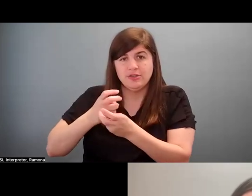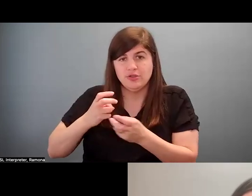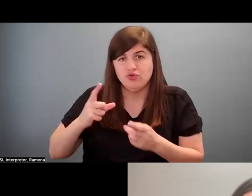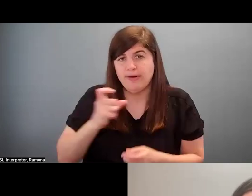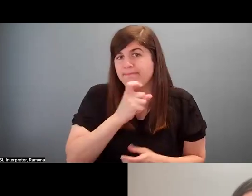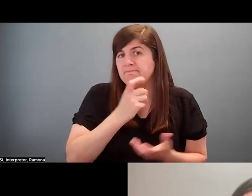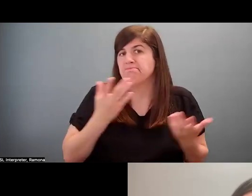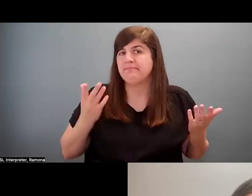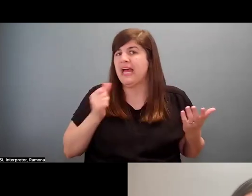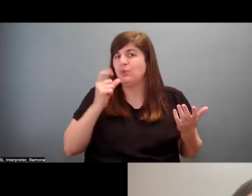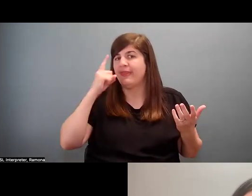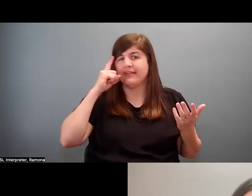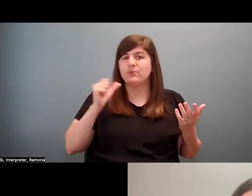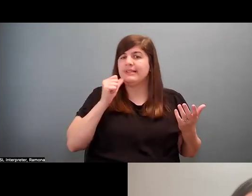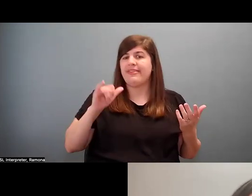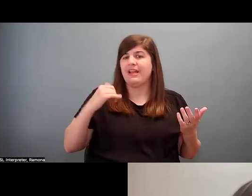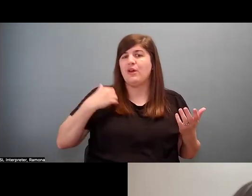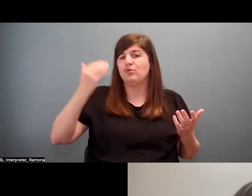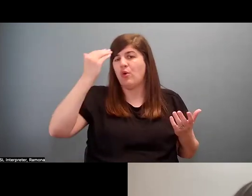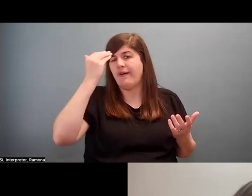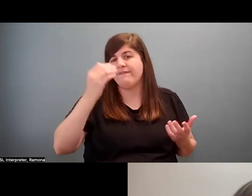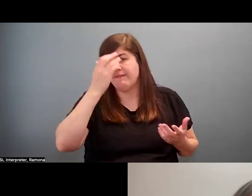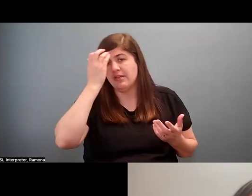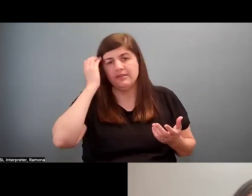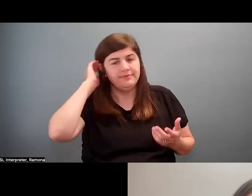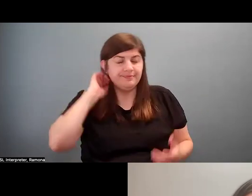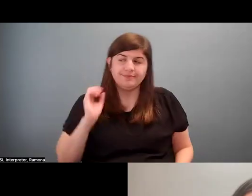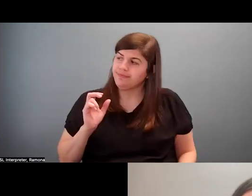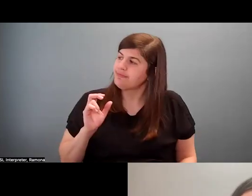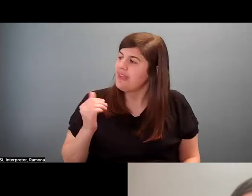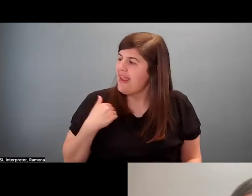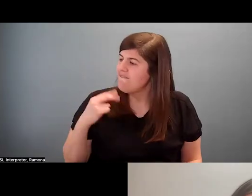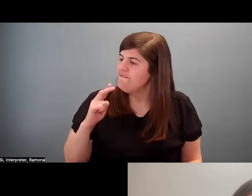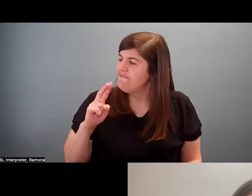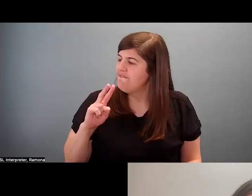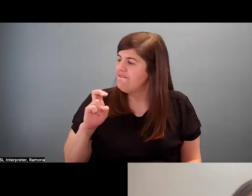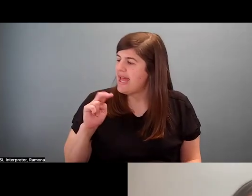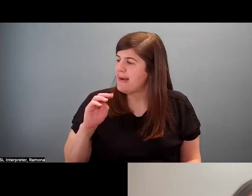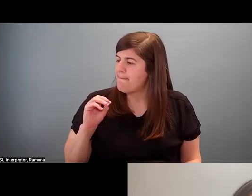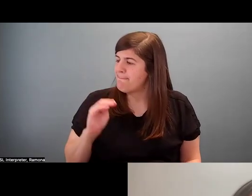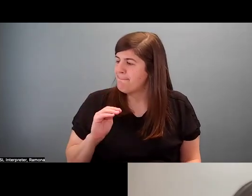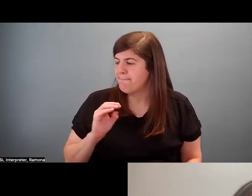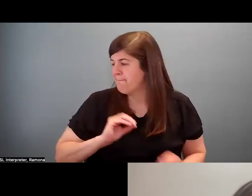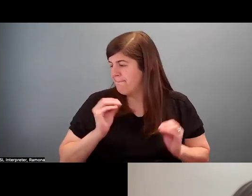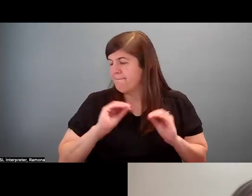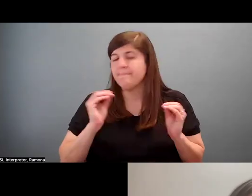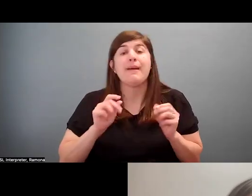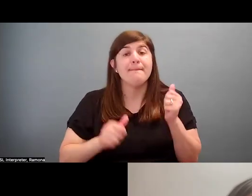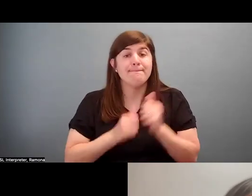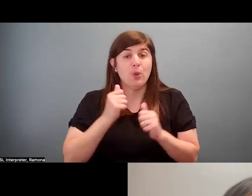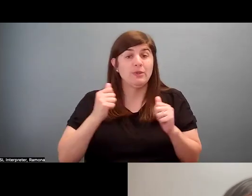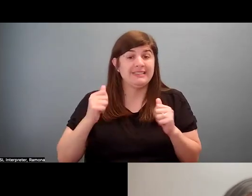don't know of any. I'm trying No, to think of any I like think even venomous shrimp, and I think the most dangerous part of the shrimp